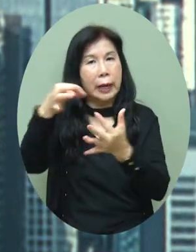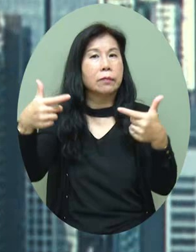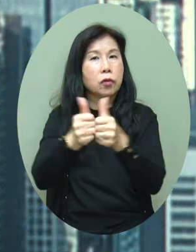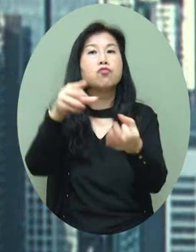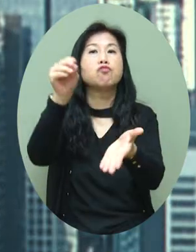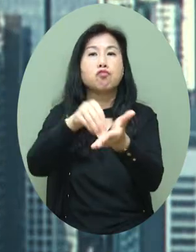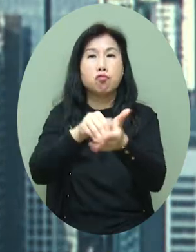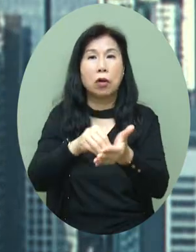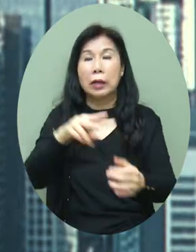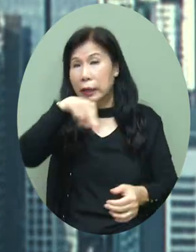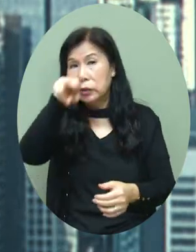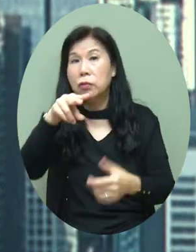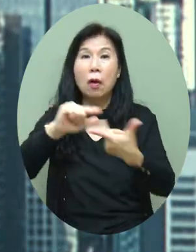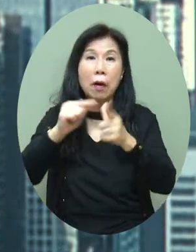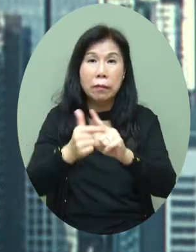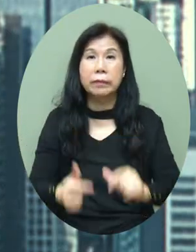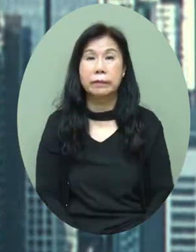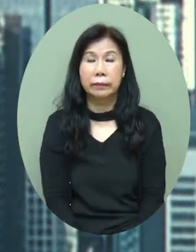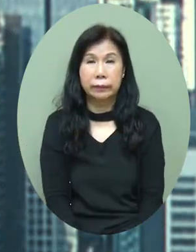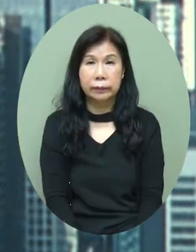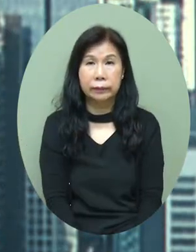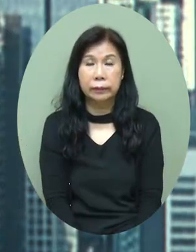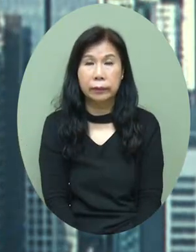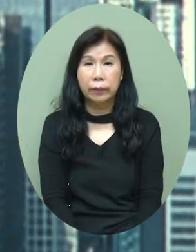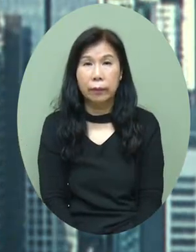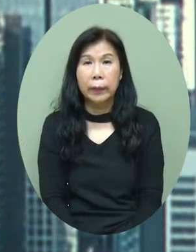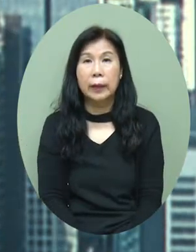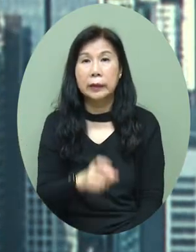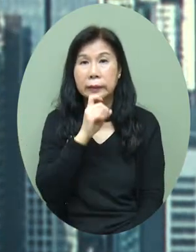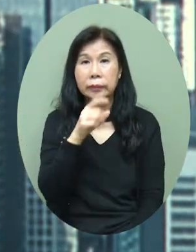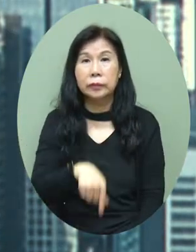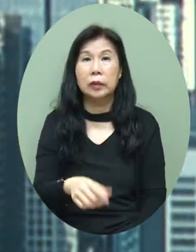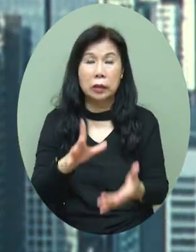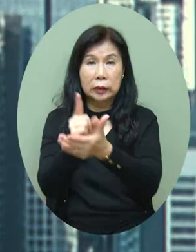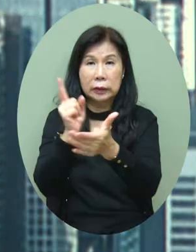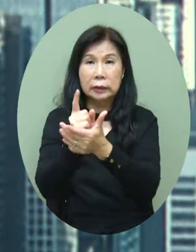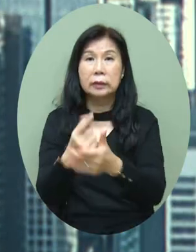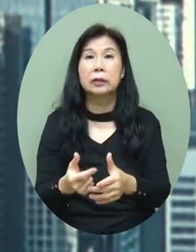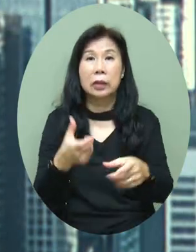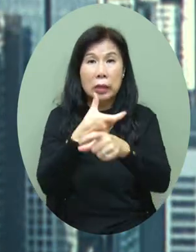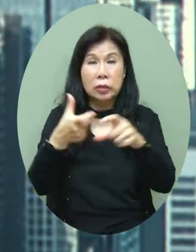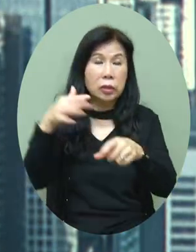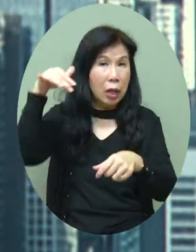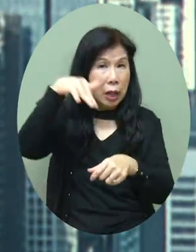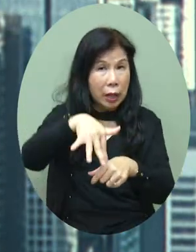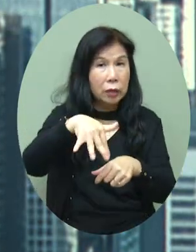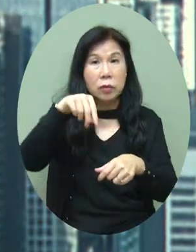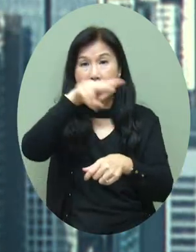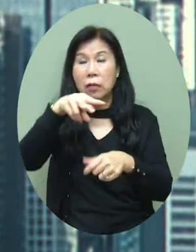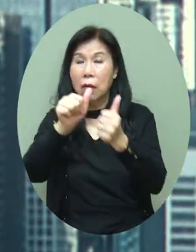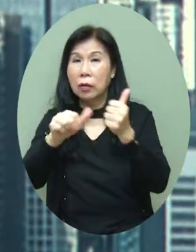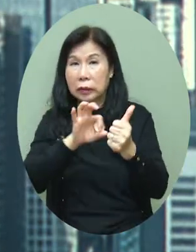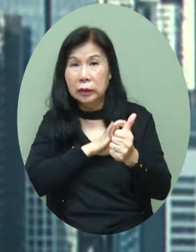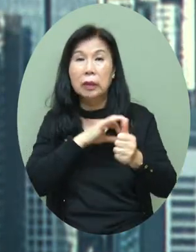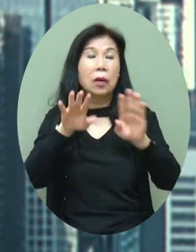the committee doing the pay trend survey every year before they start a fresh round of survey. So I'm sure the committee